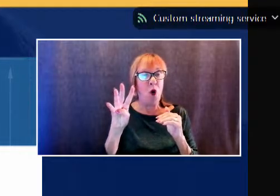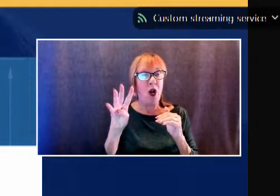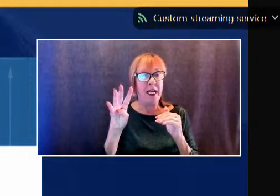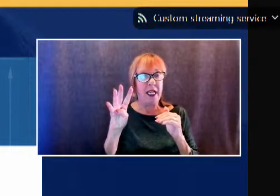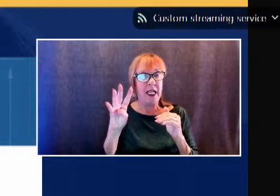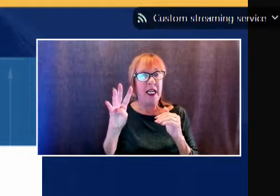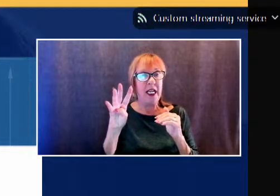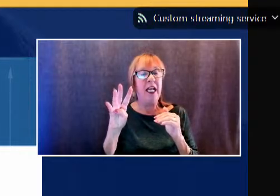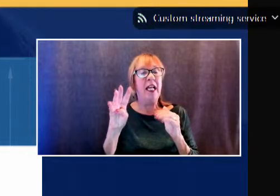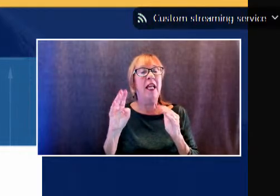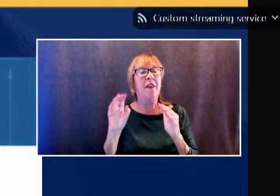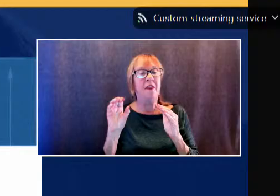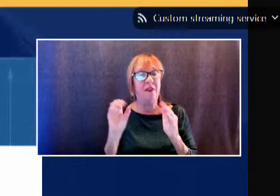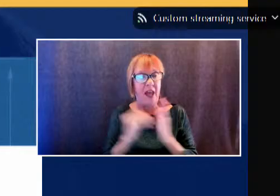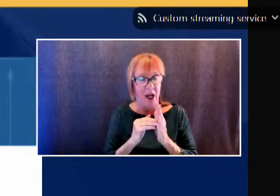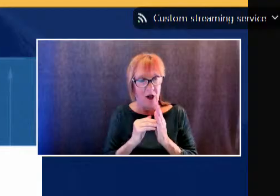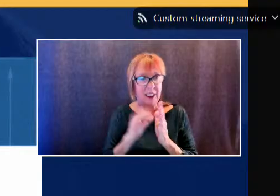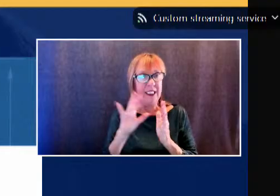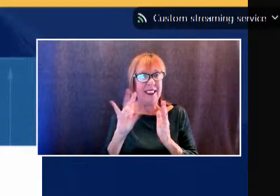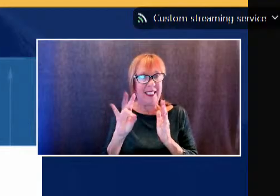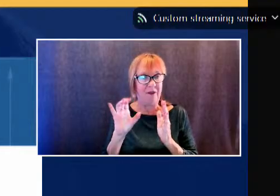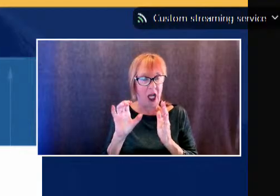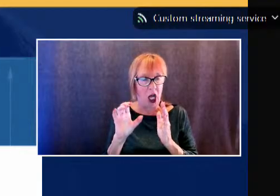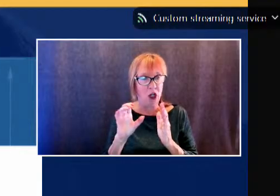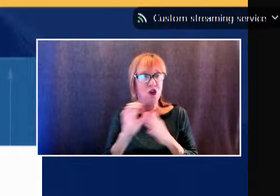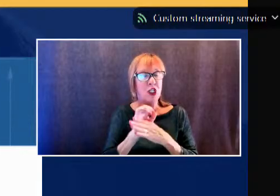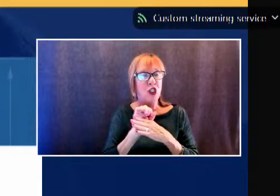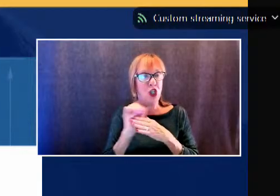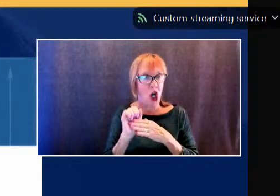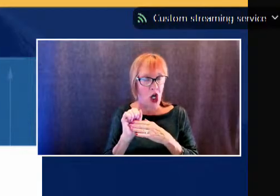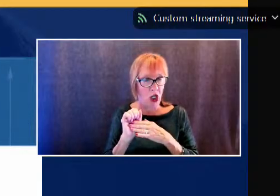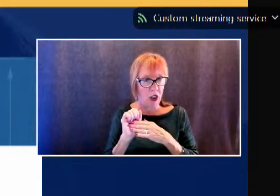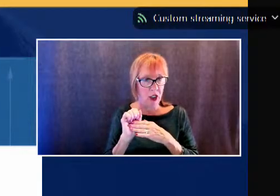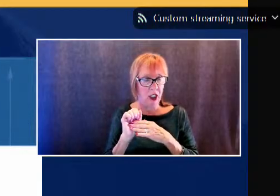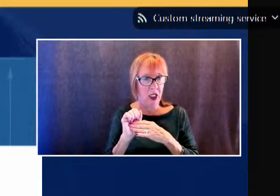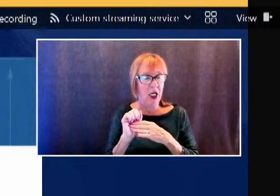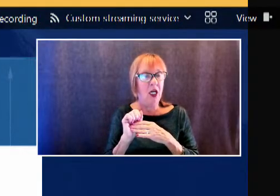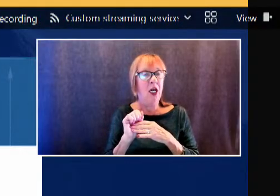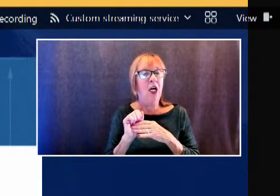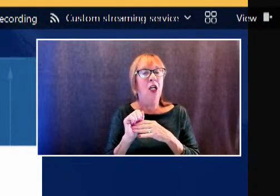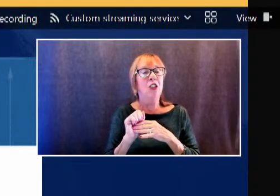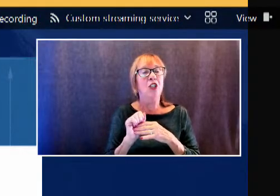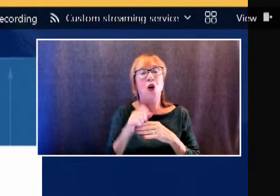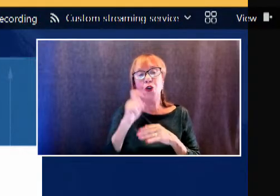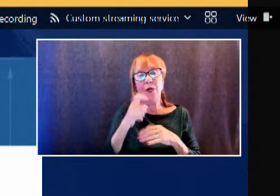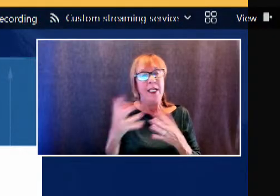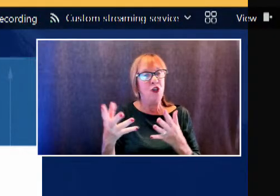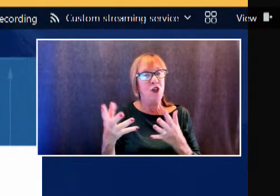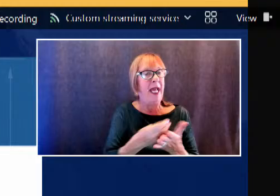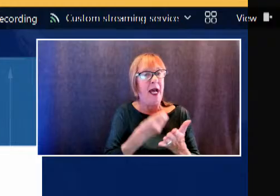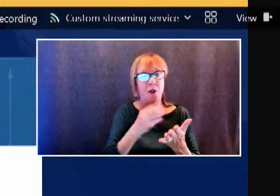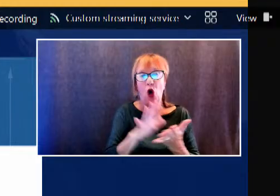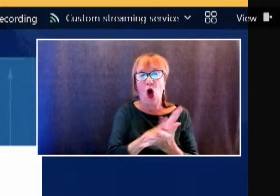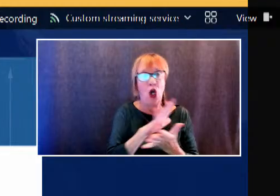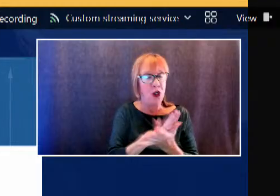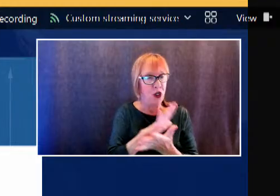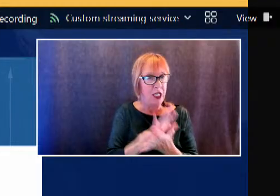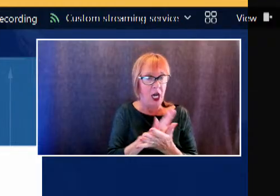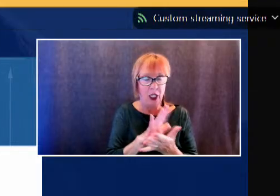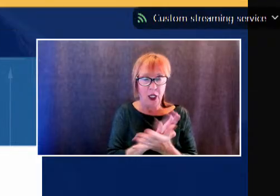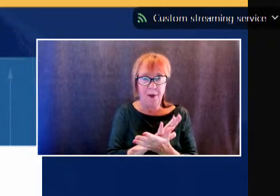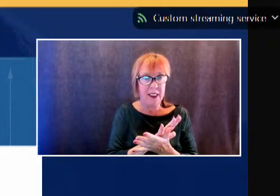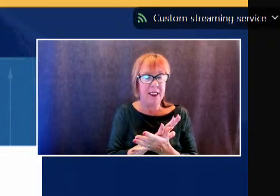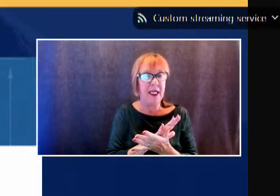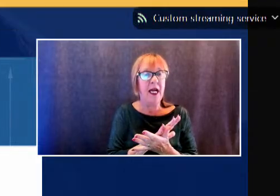$140,700. In order to apply, it really will help you if you start gathering your documents ahead of time. However, you can save